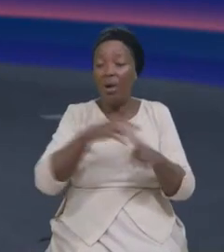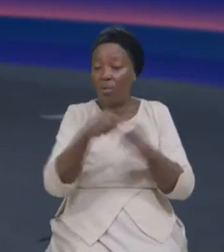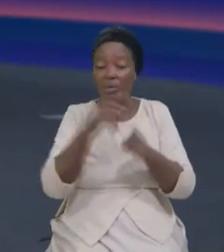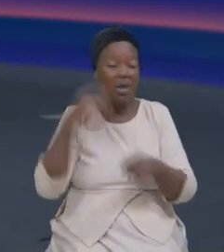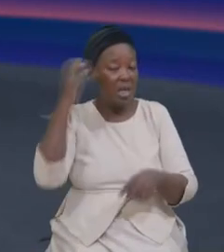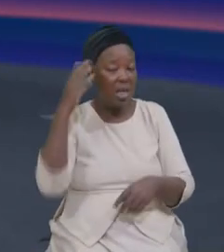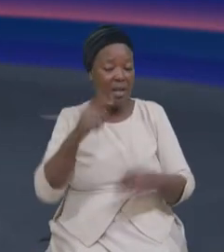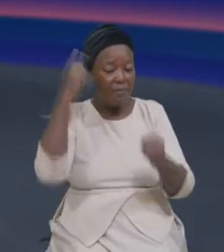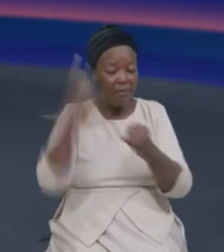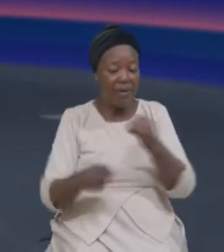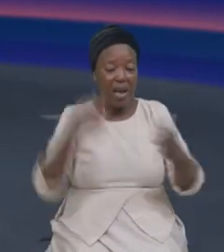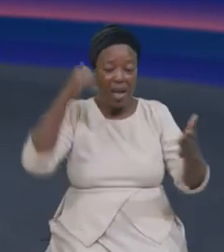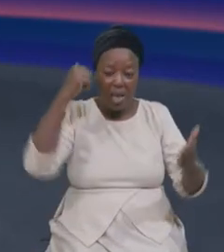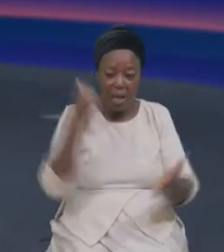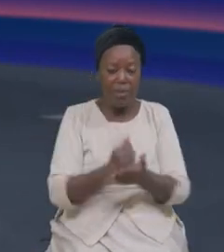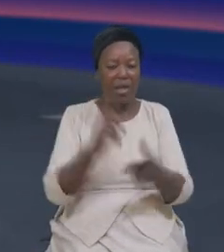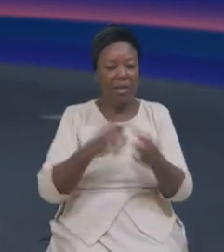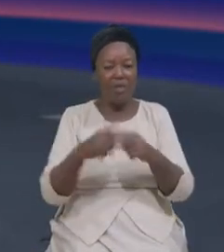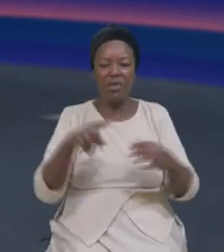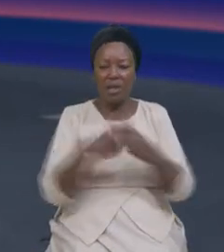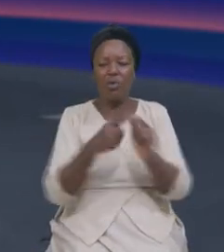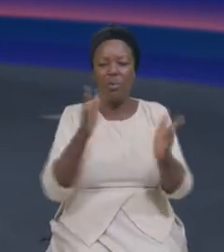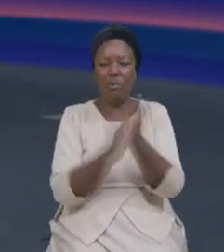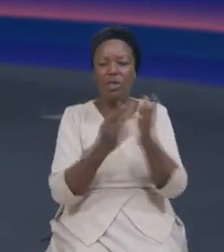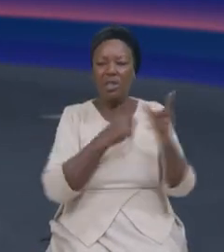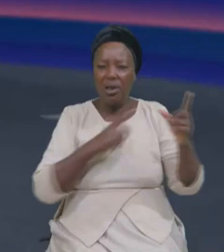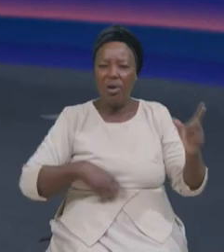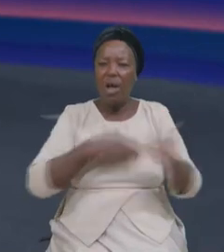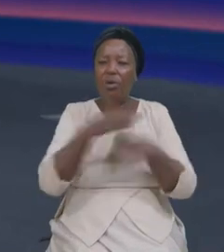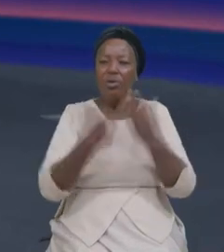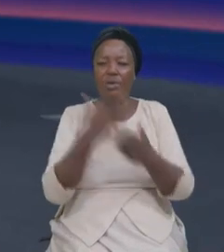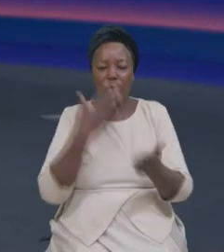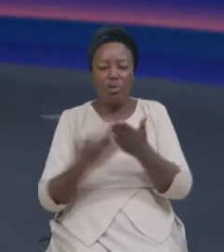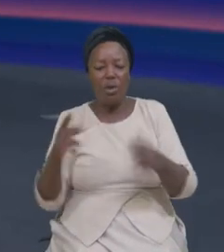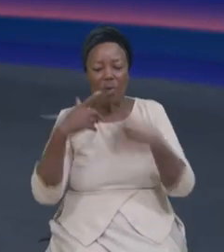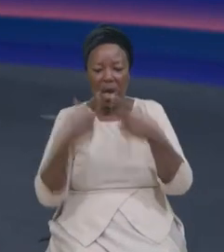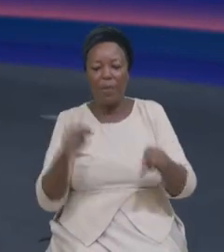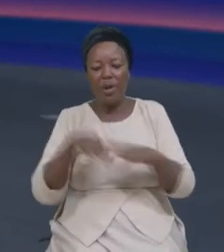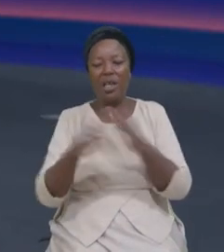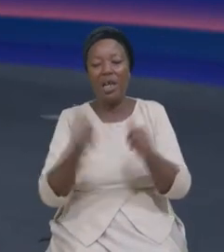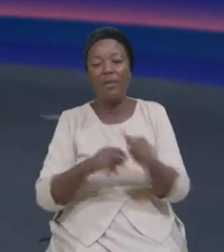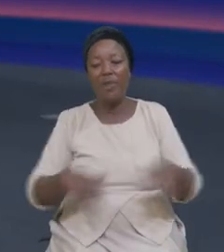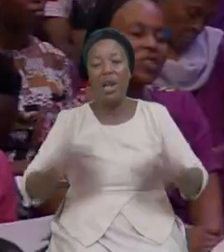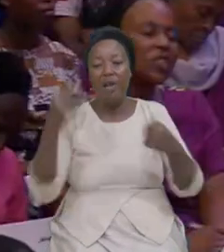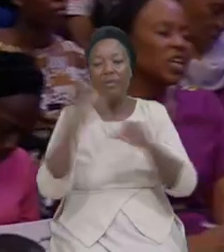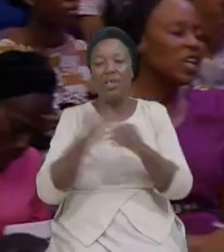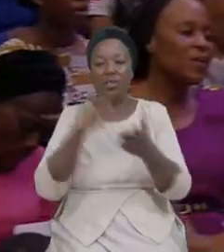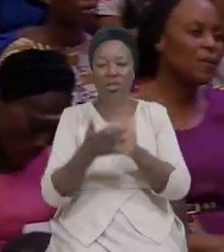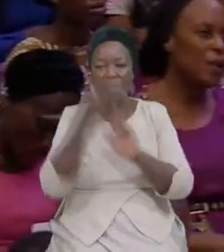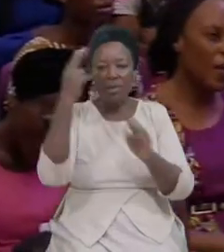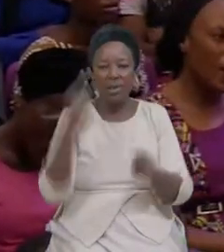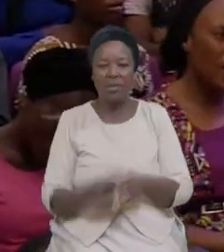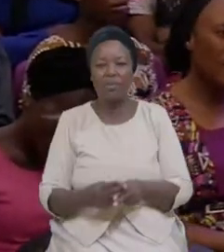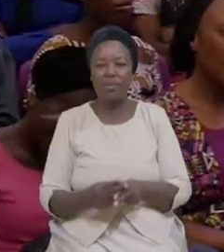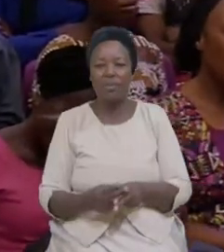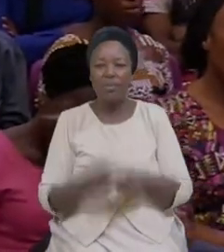then we begin to praise the Lord, and good things will happen in every life in Jesus' name.